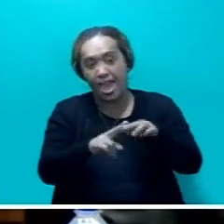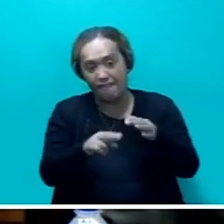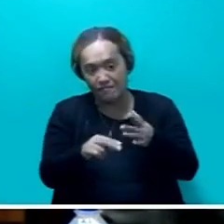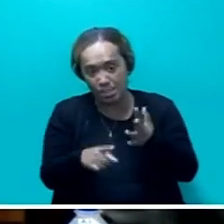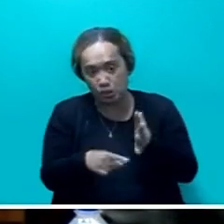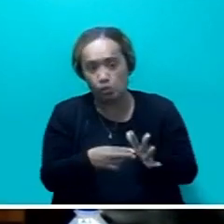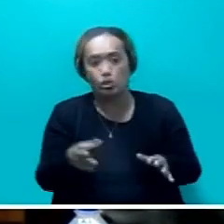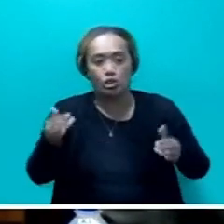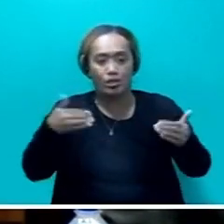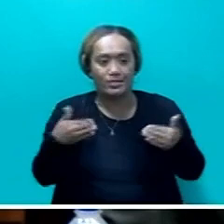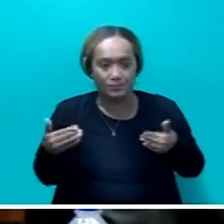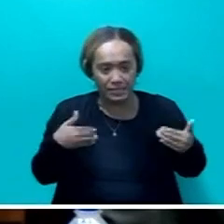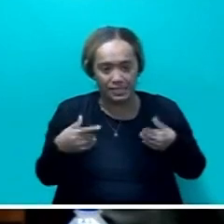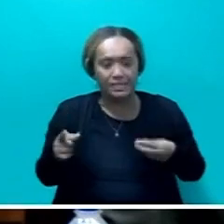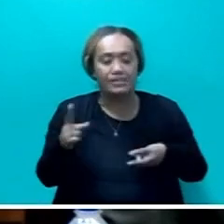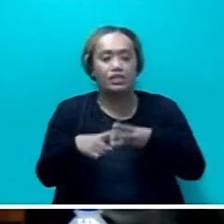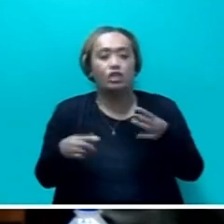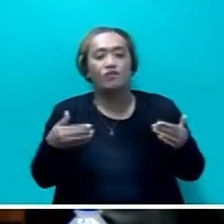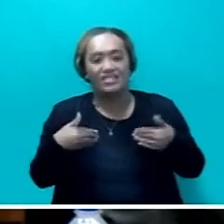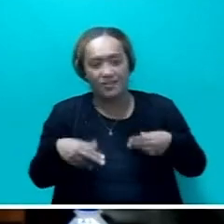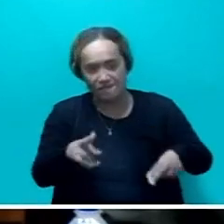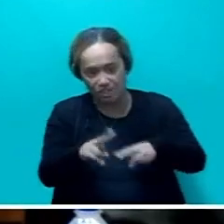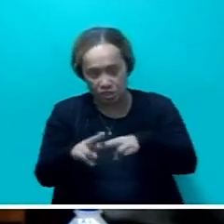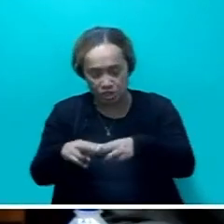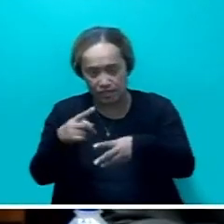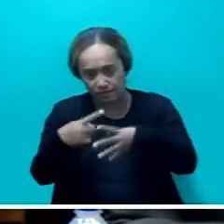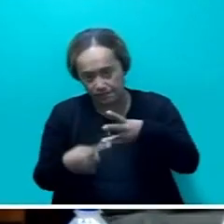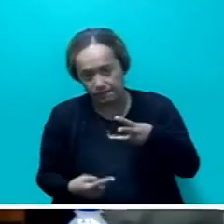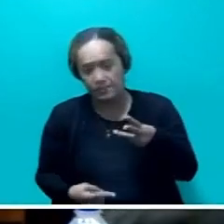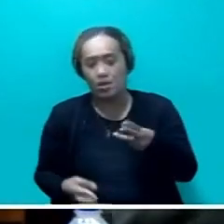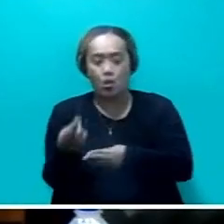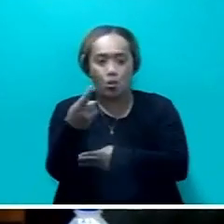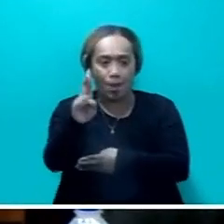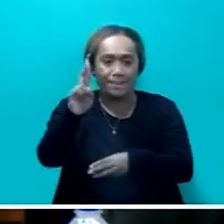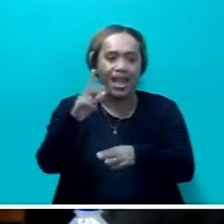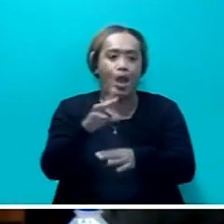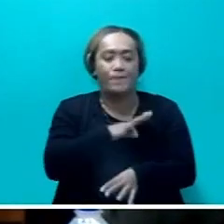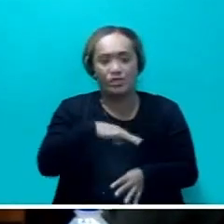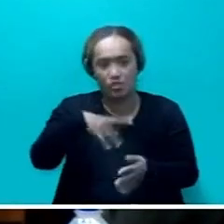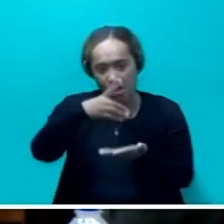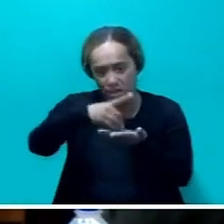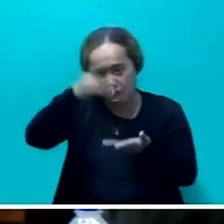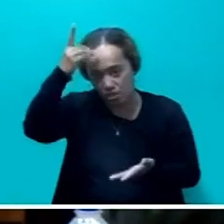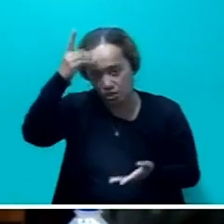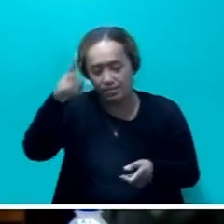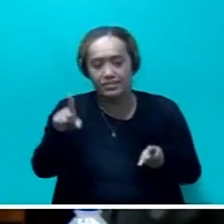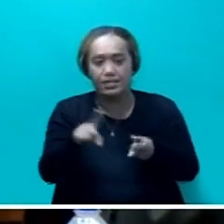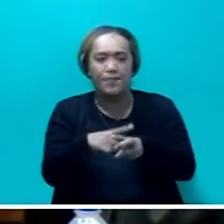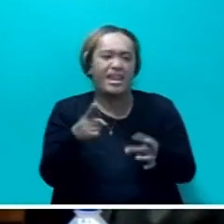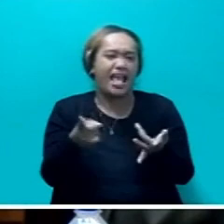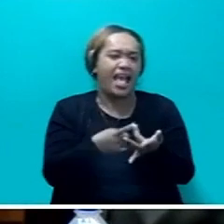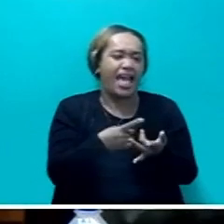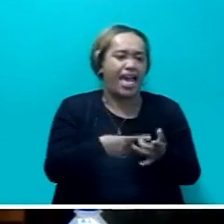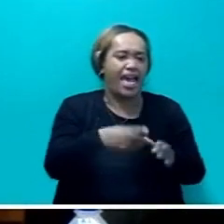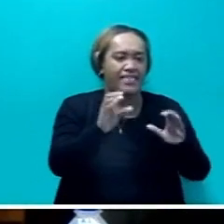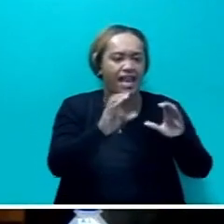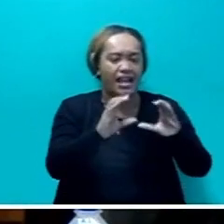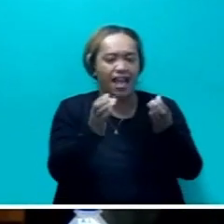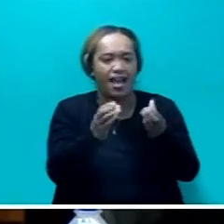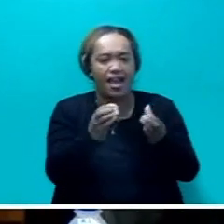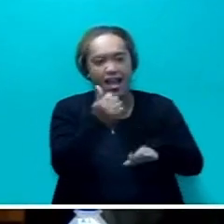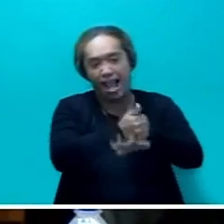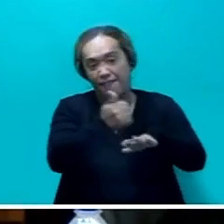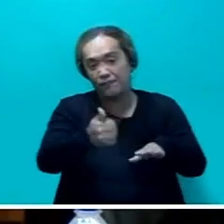USP, FNU, University of Fiji, representatives of the Ministry of Education and other government departments and